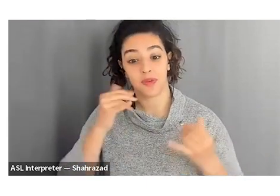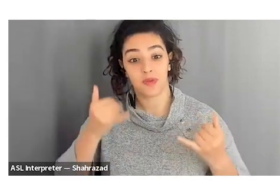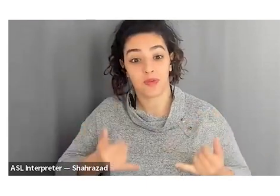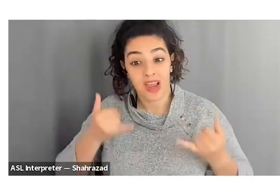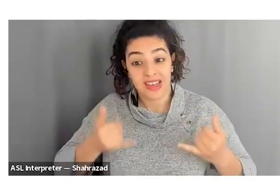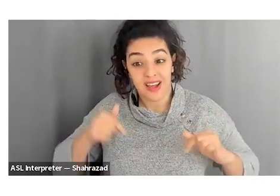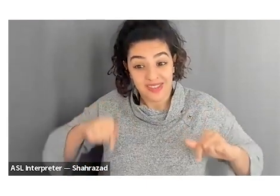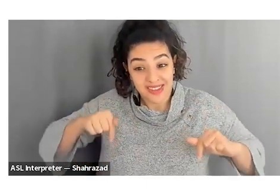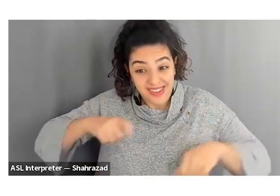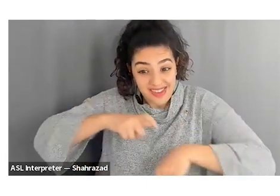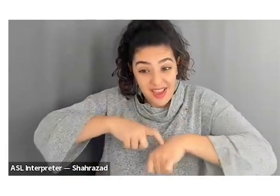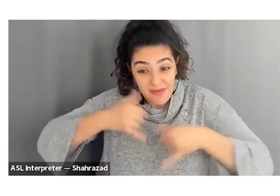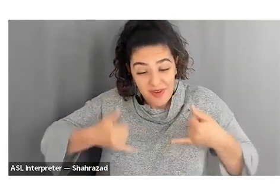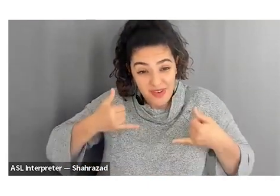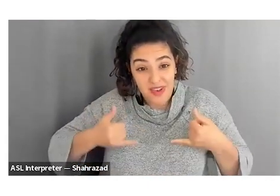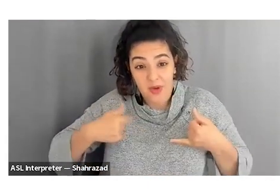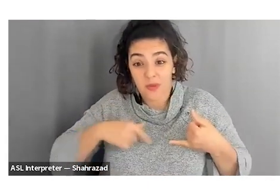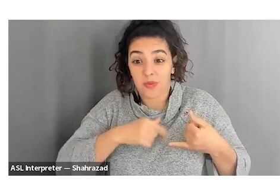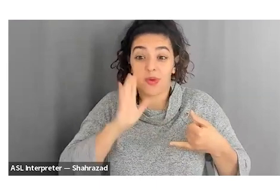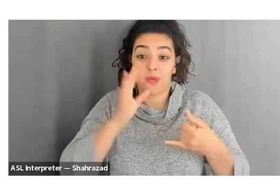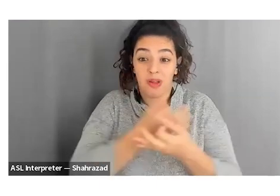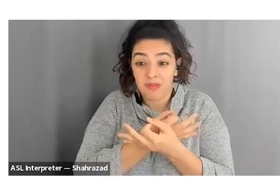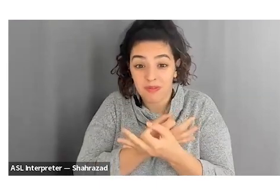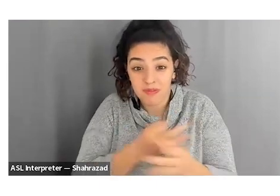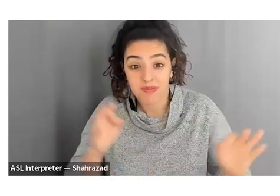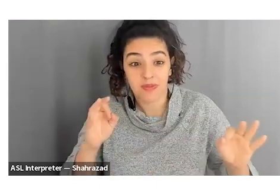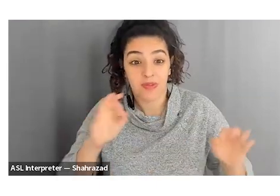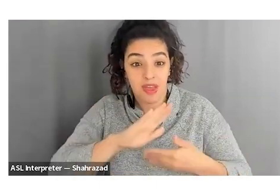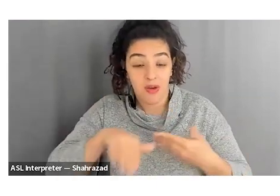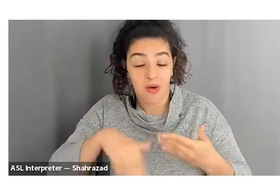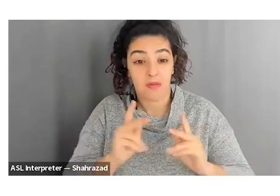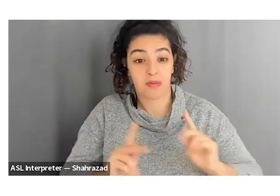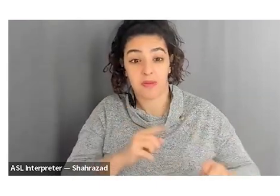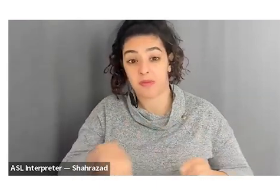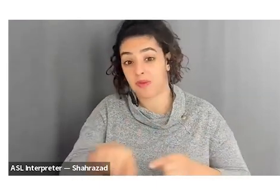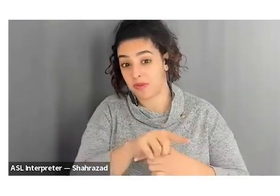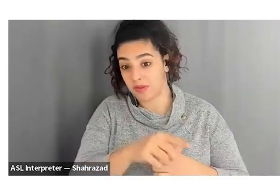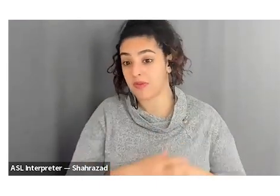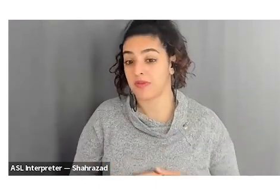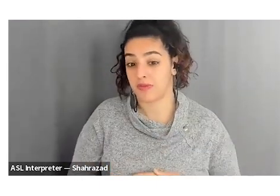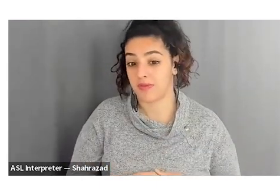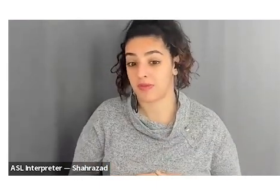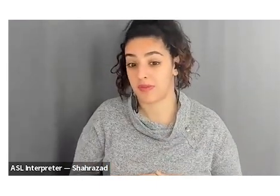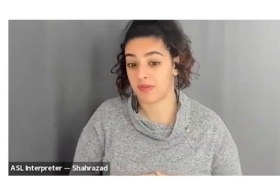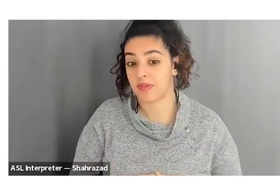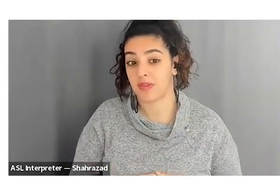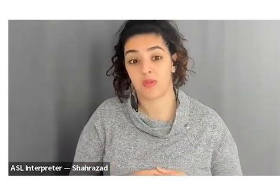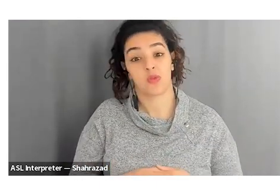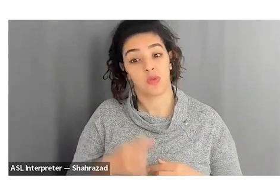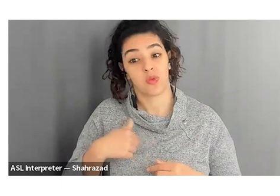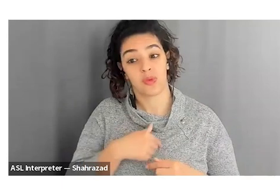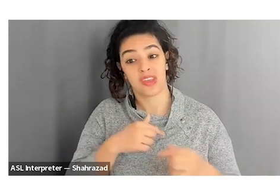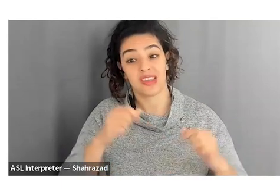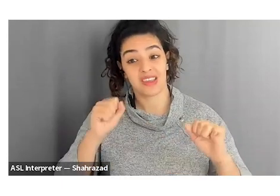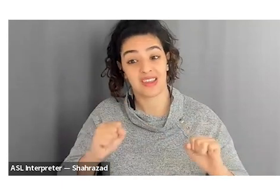time where we can create a more liberated, just, accessible world, healing world for all of us through collective liberation. I